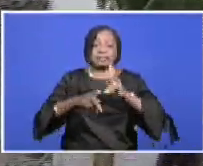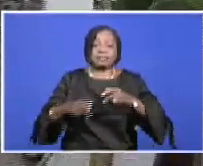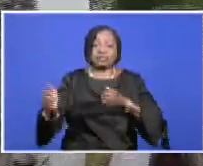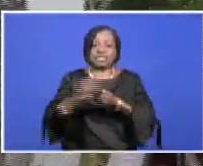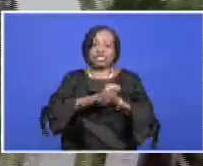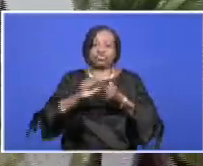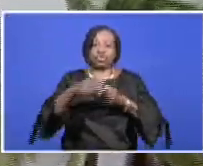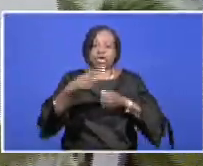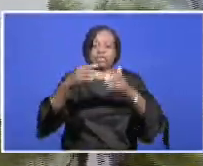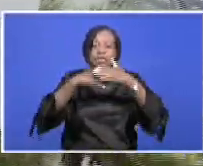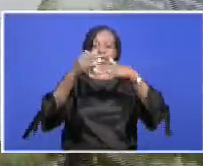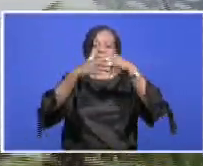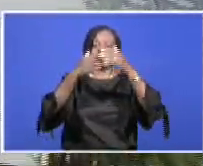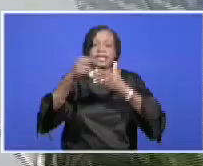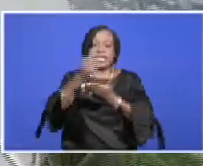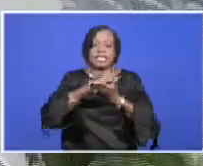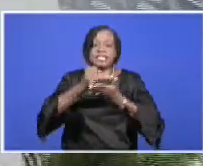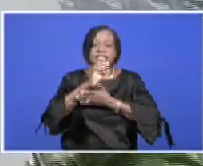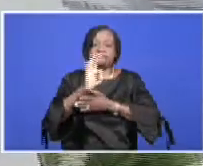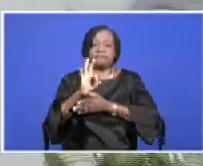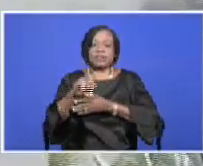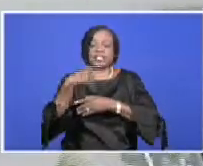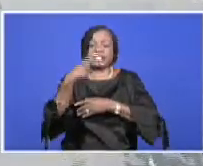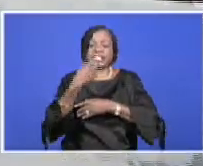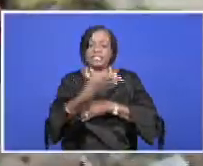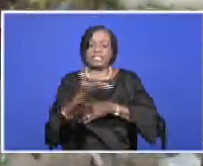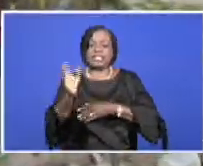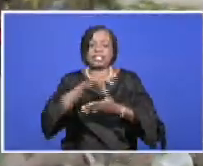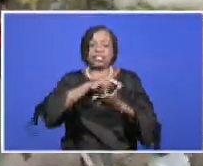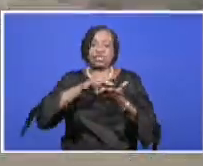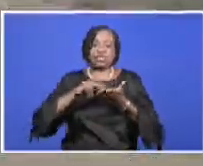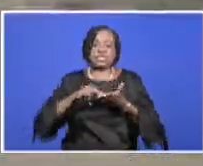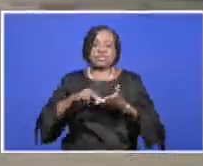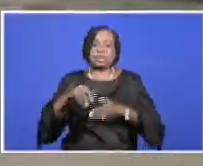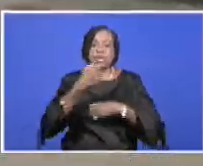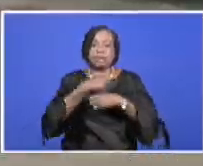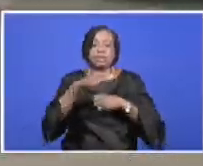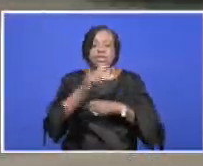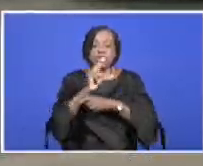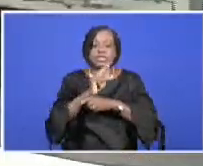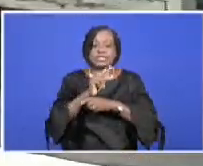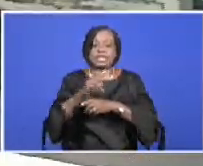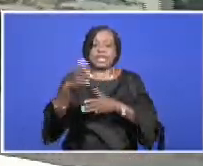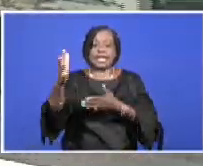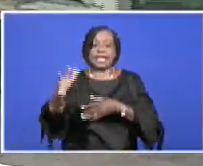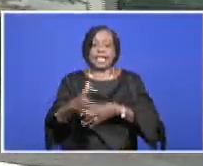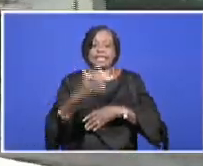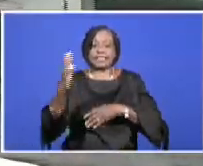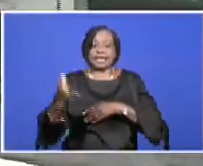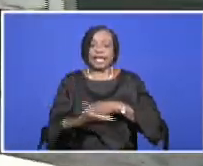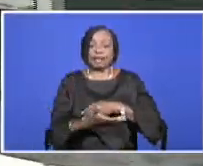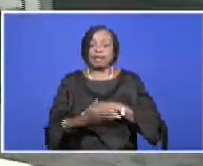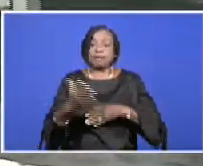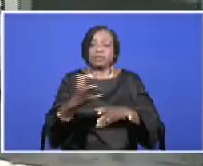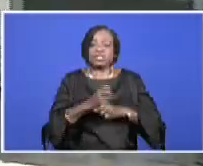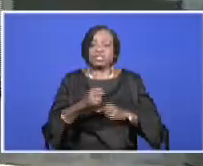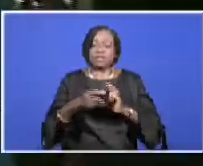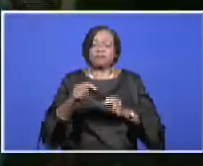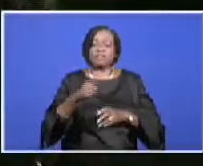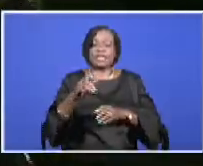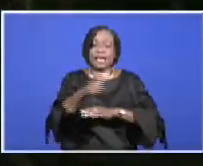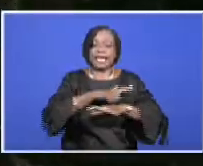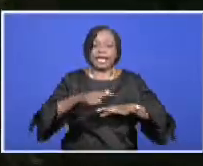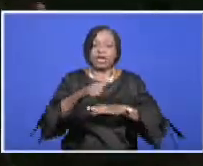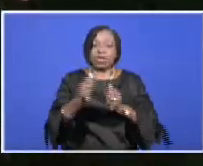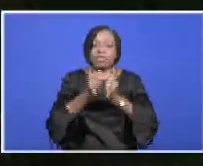St. Fleur put forth the view that these notices were being used as a means to claim possession of the land without establishing any right to do